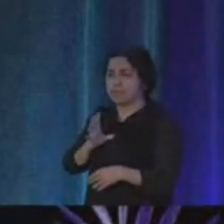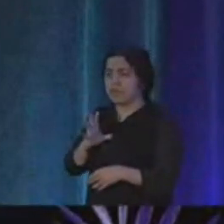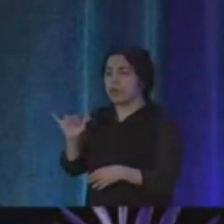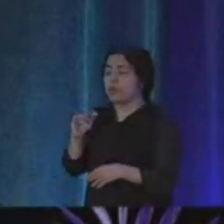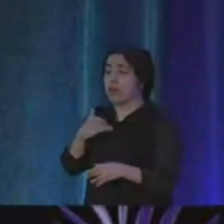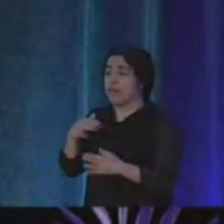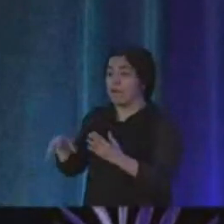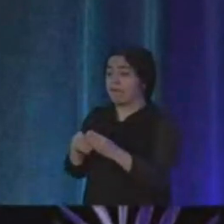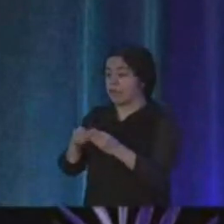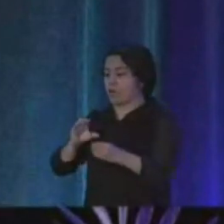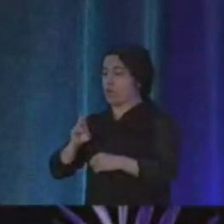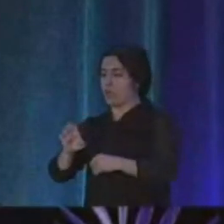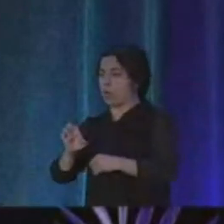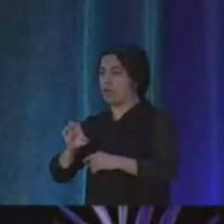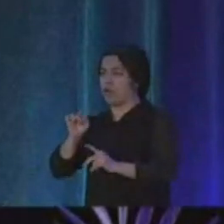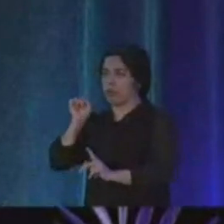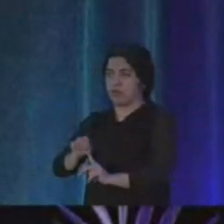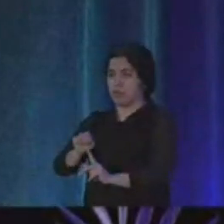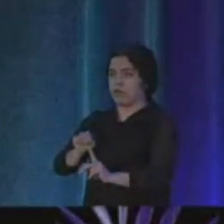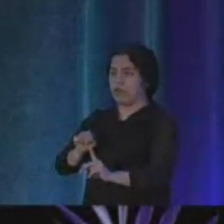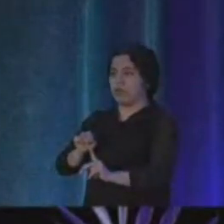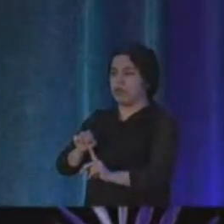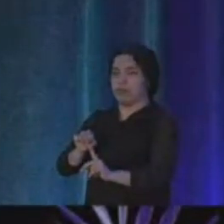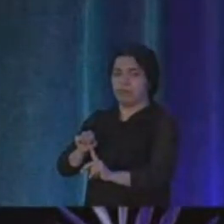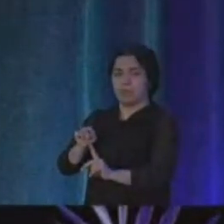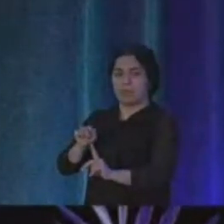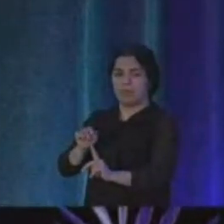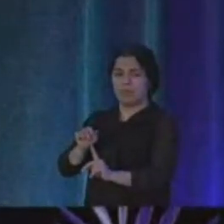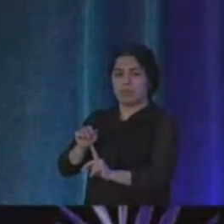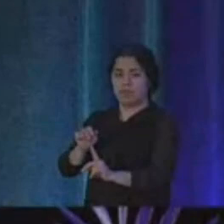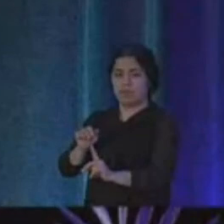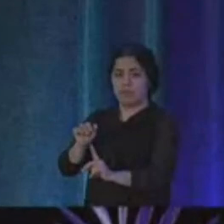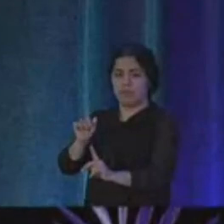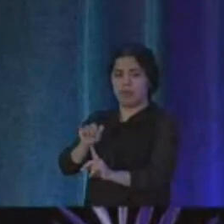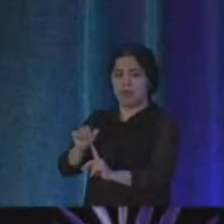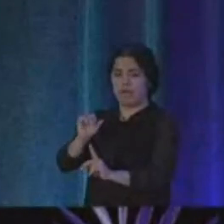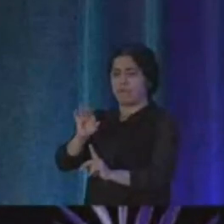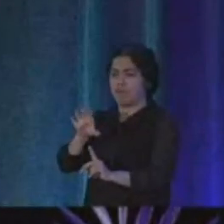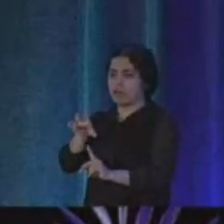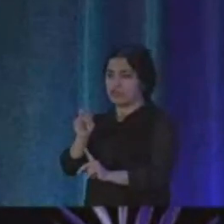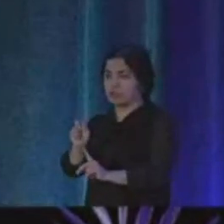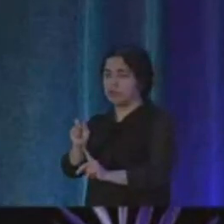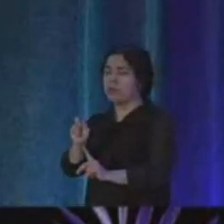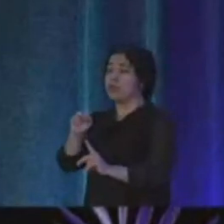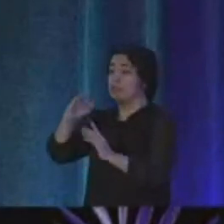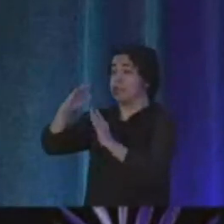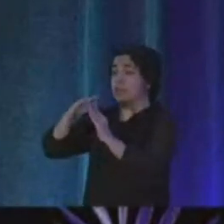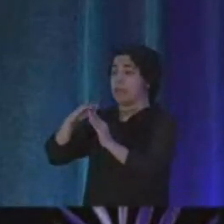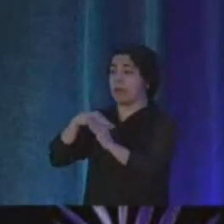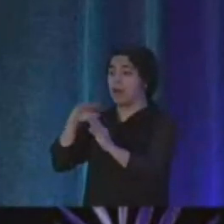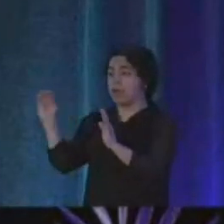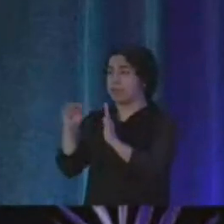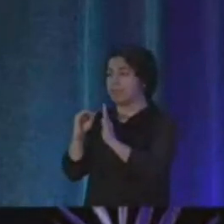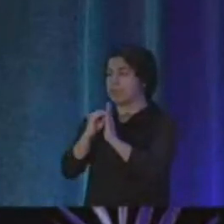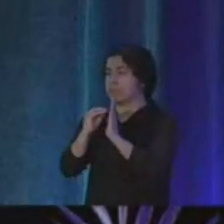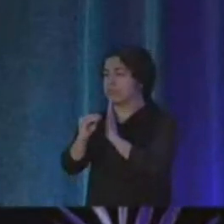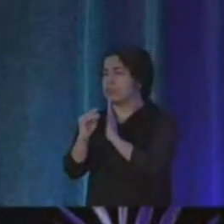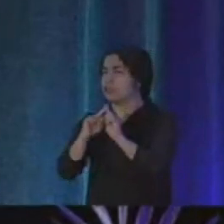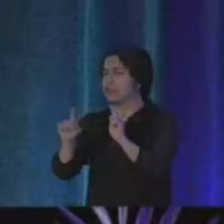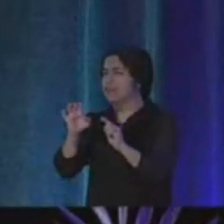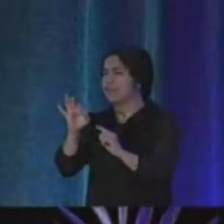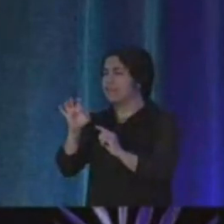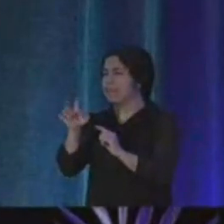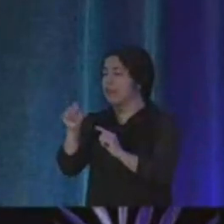this core app function. And at the top, I threw in a use effect just because I wanted to show, again,